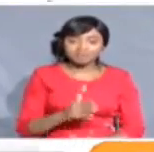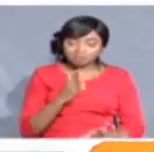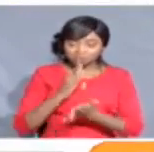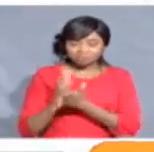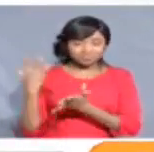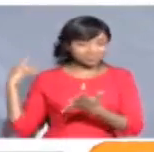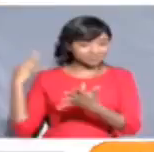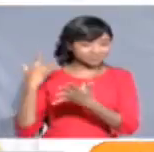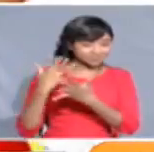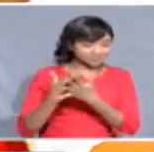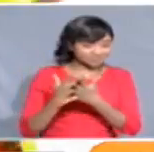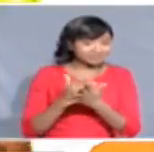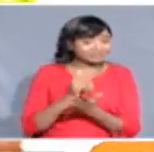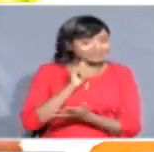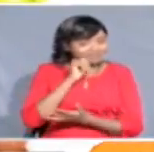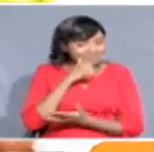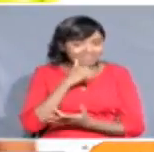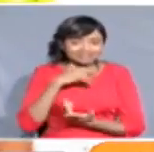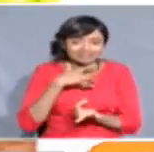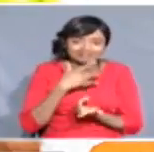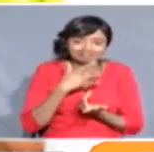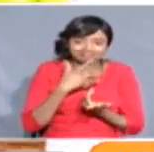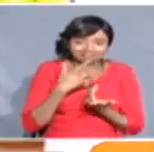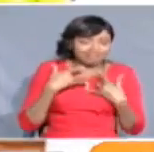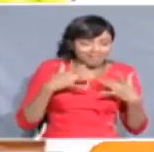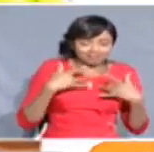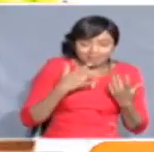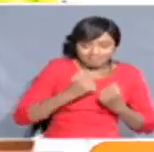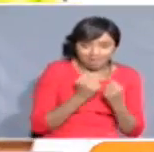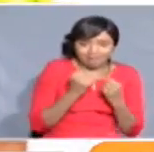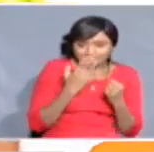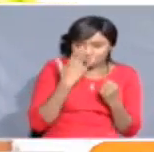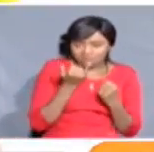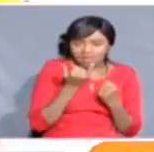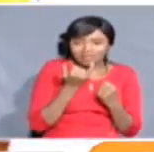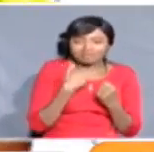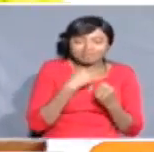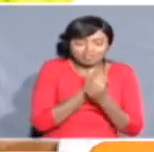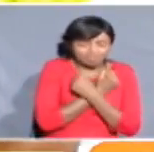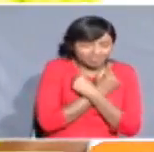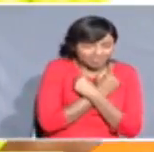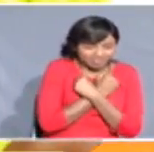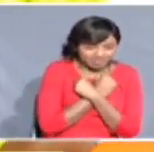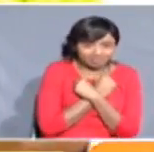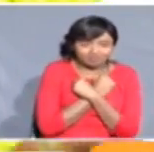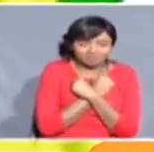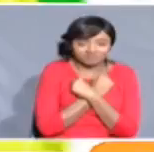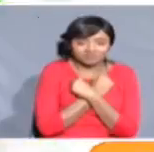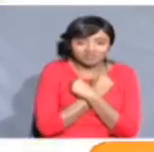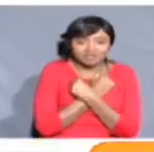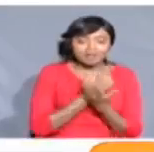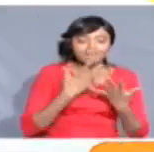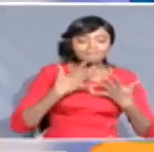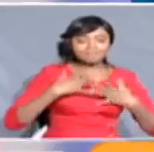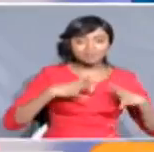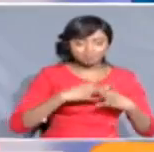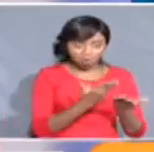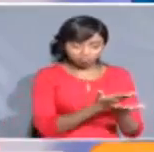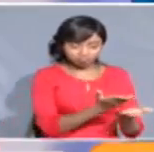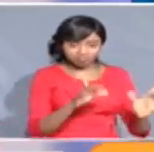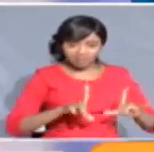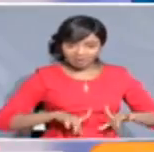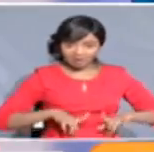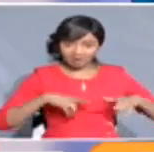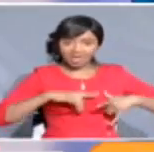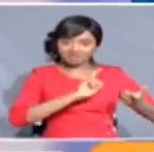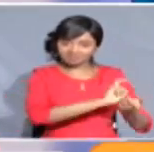challenging. It's exciting because one of the greatest things I love doing is changing people's lives. And the fact